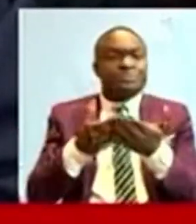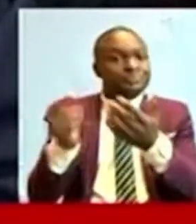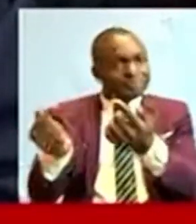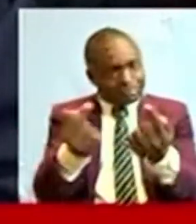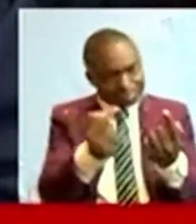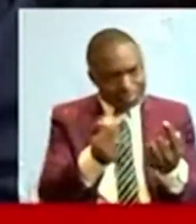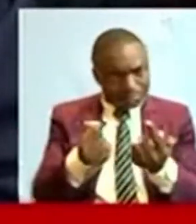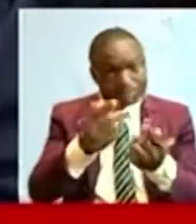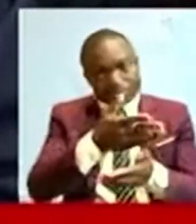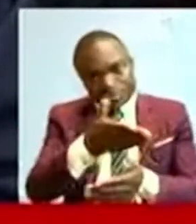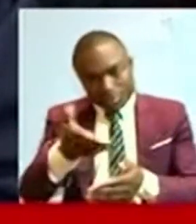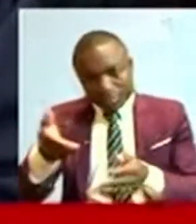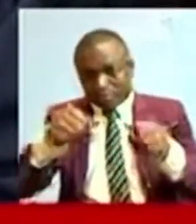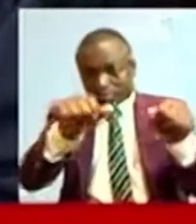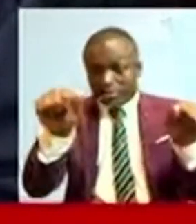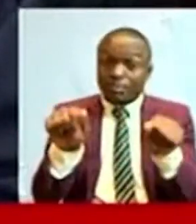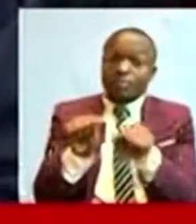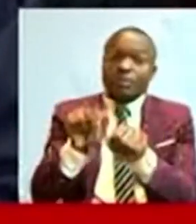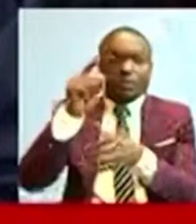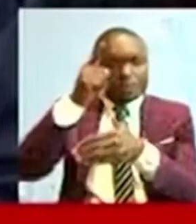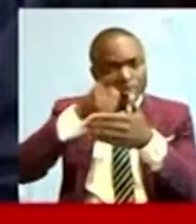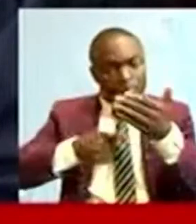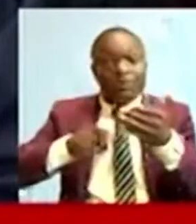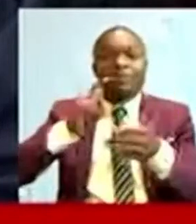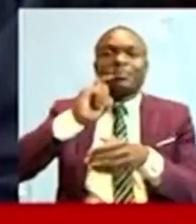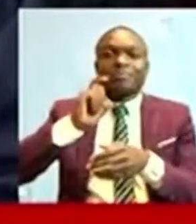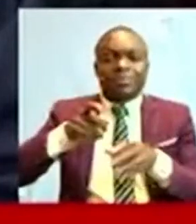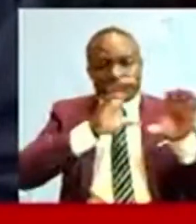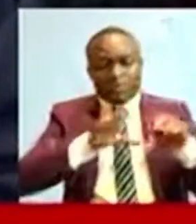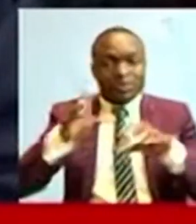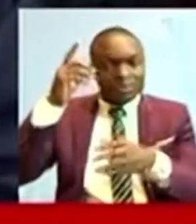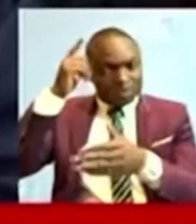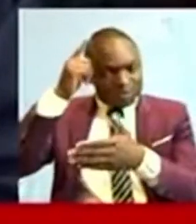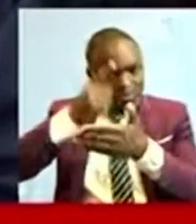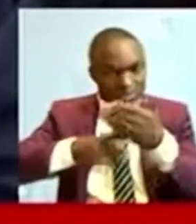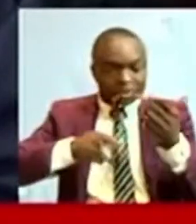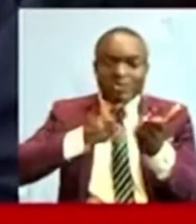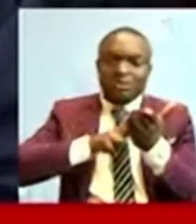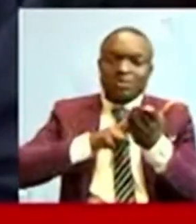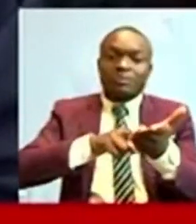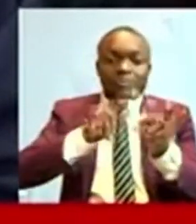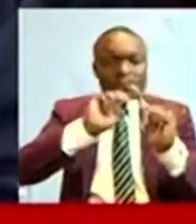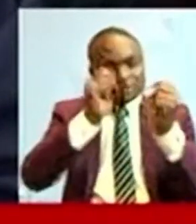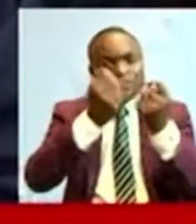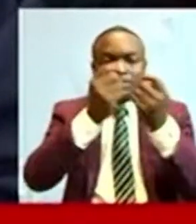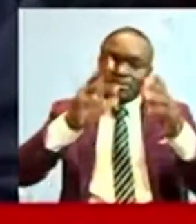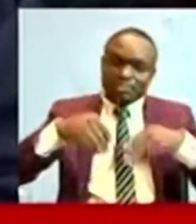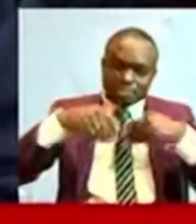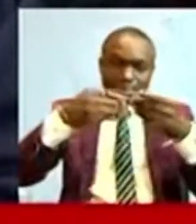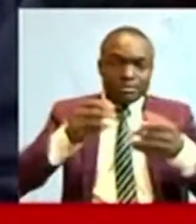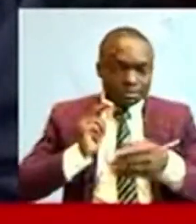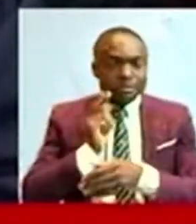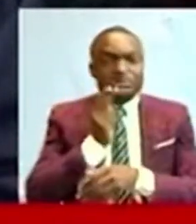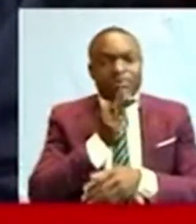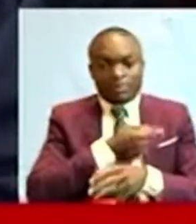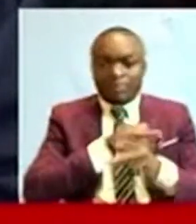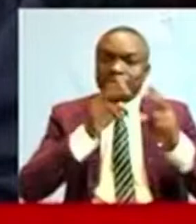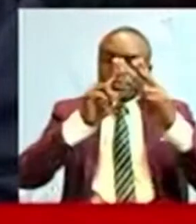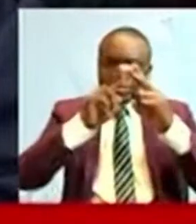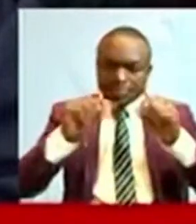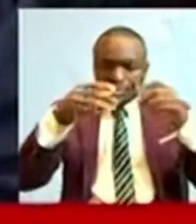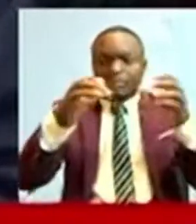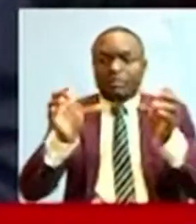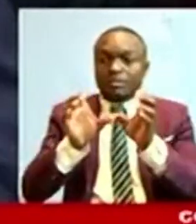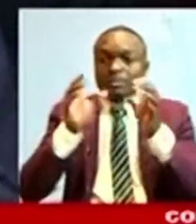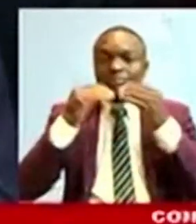in those areas, and what should we do? What recommendation would be the team making, especially for us from rural constituencies? Thank